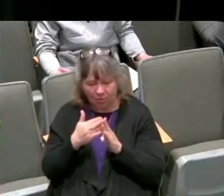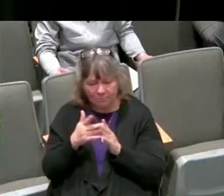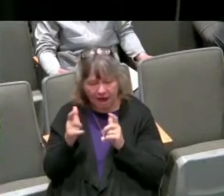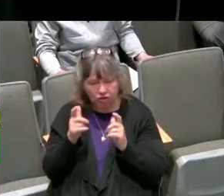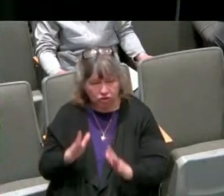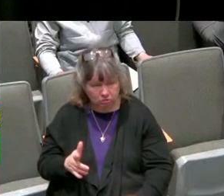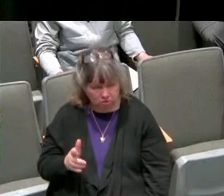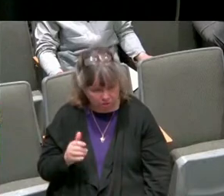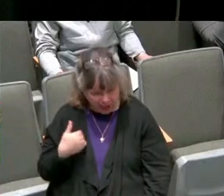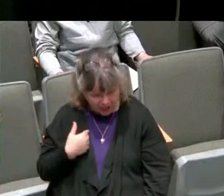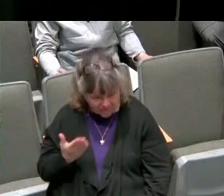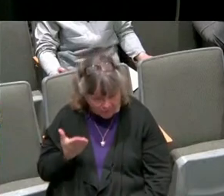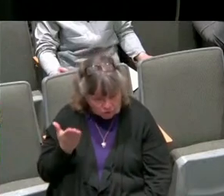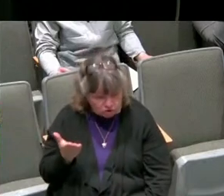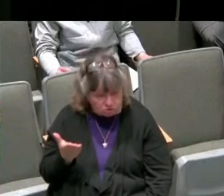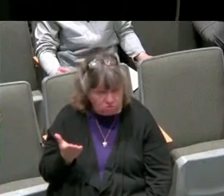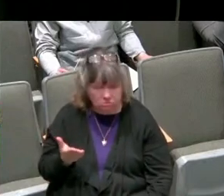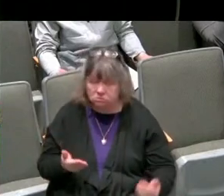we have a motion